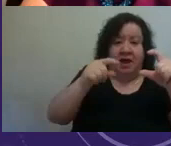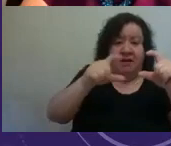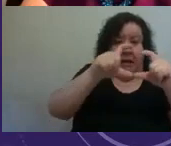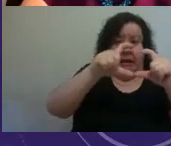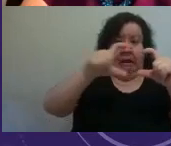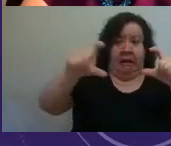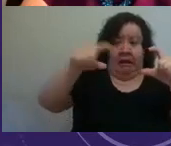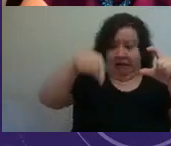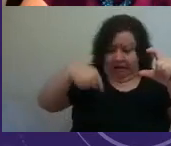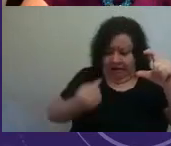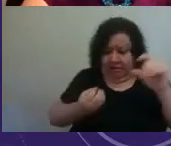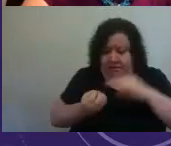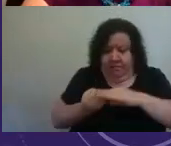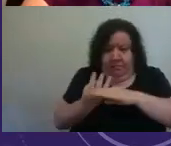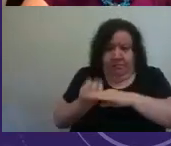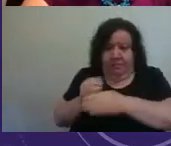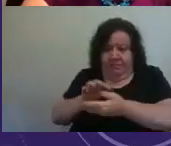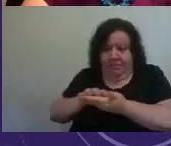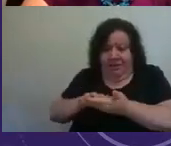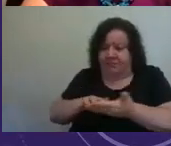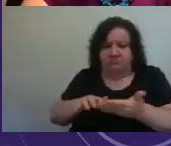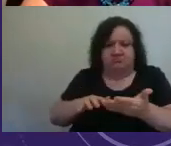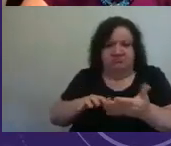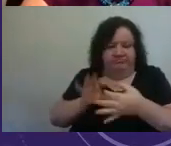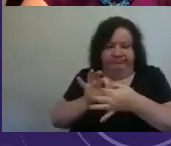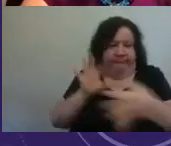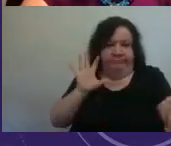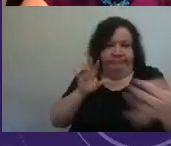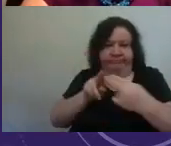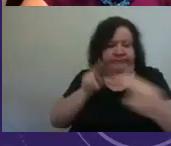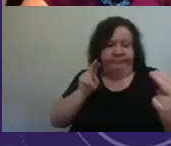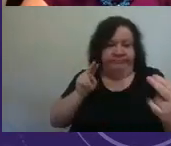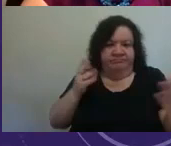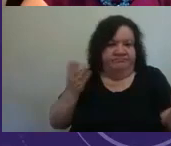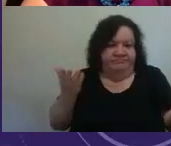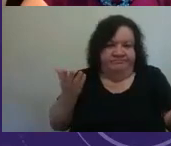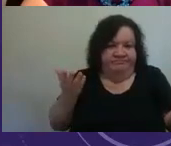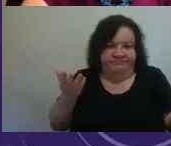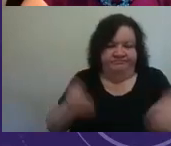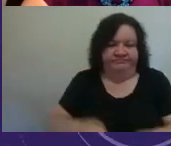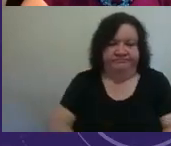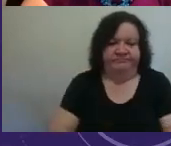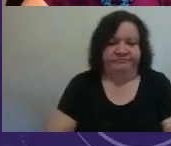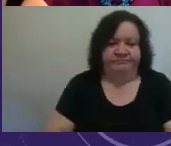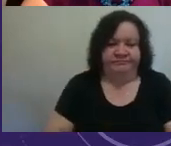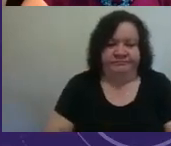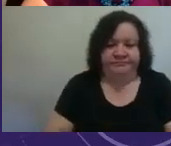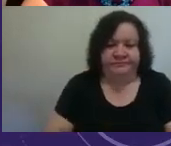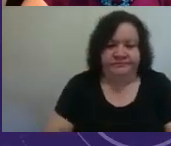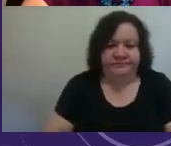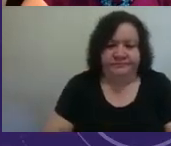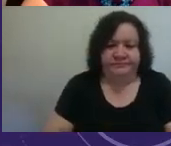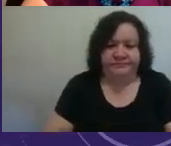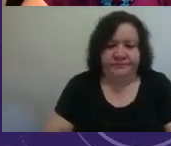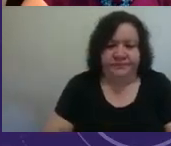use caps. Thank you for that point. And I really should edit my slideshow for that image description. I